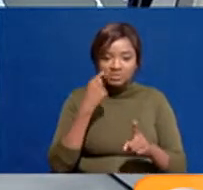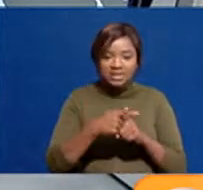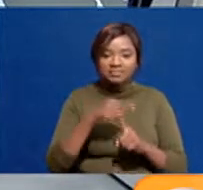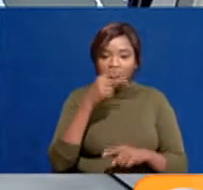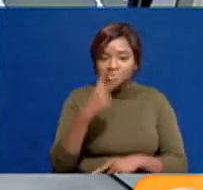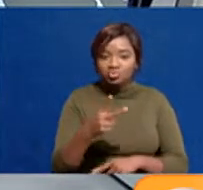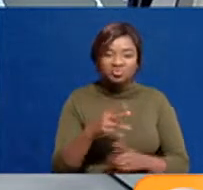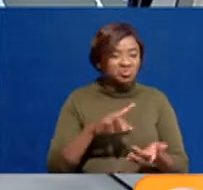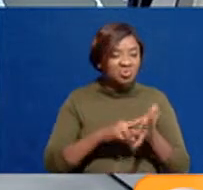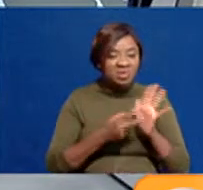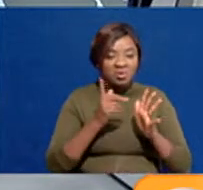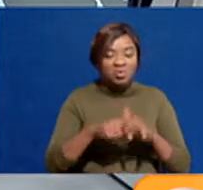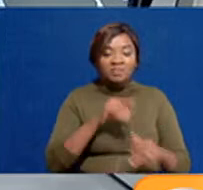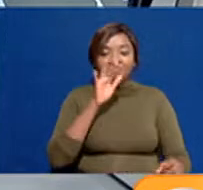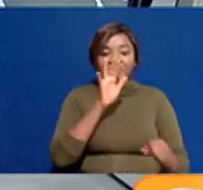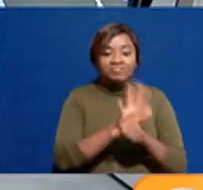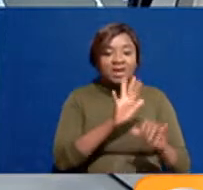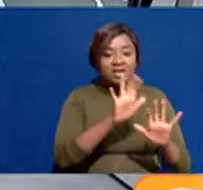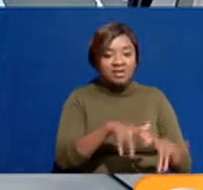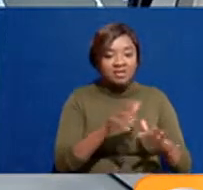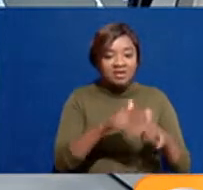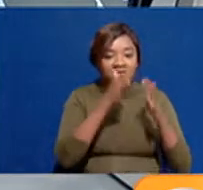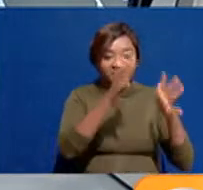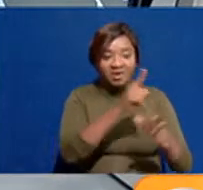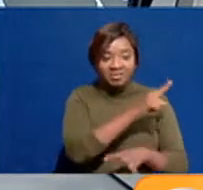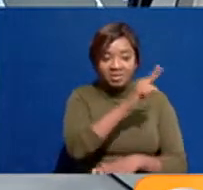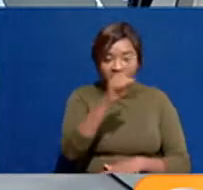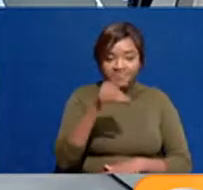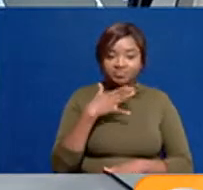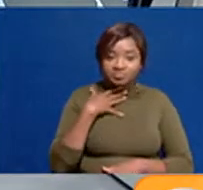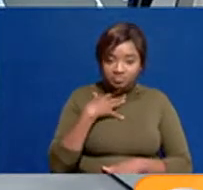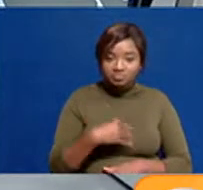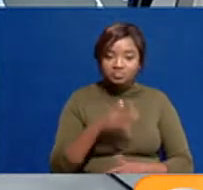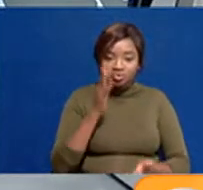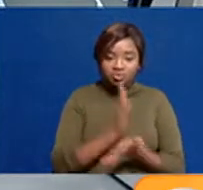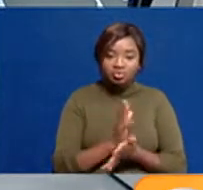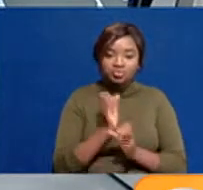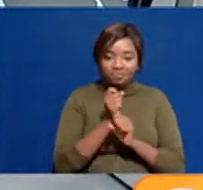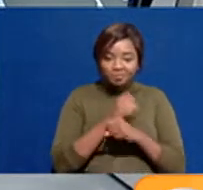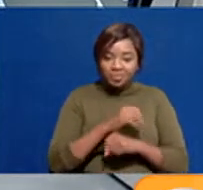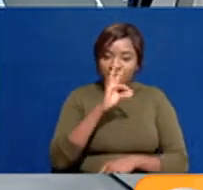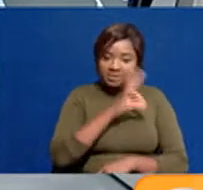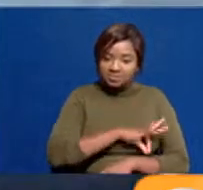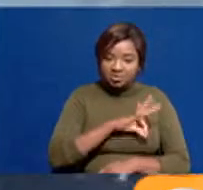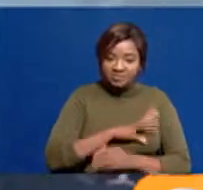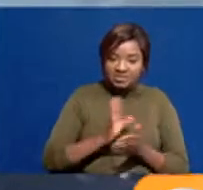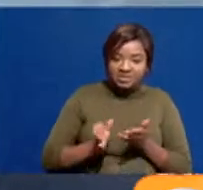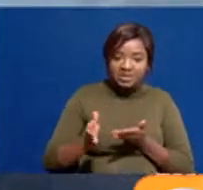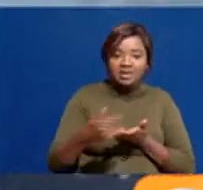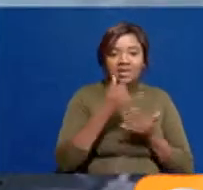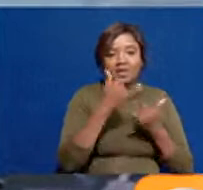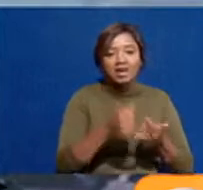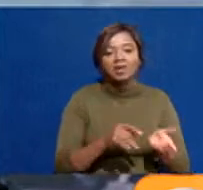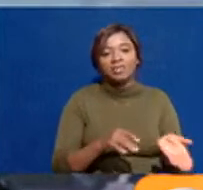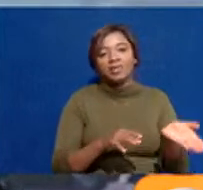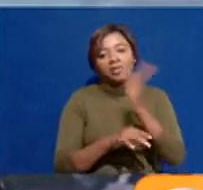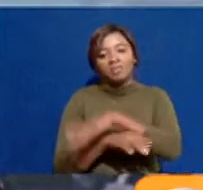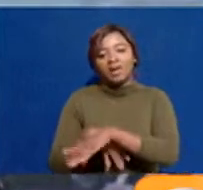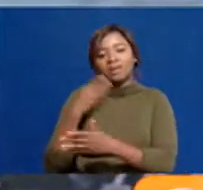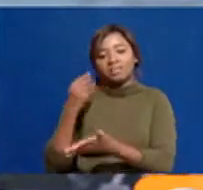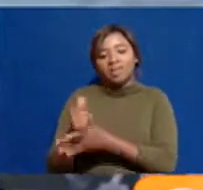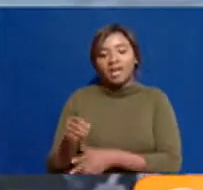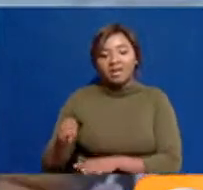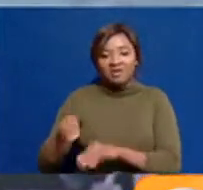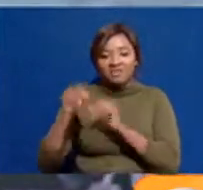Most farmers who want to make sure that they continue getting the yields are going back to buying the 6,000 shillings